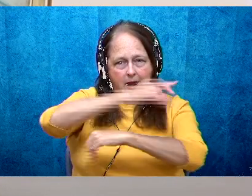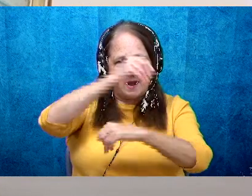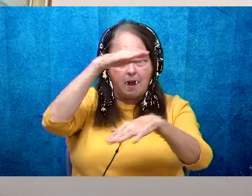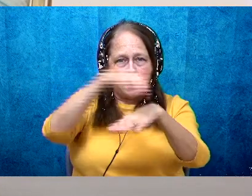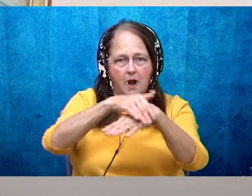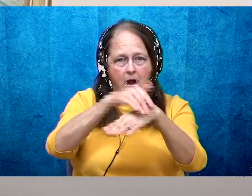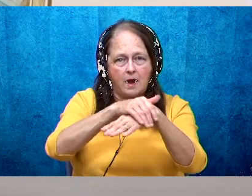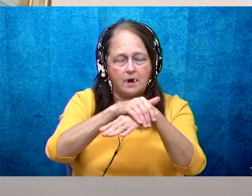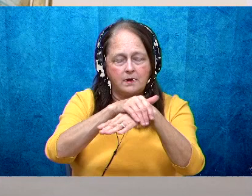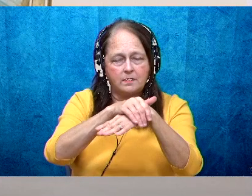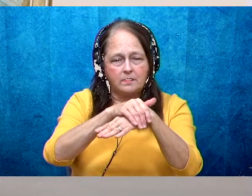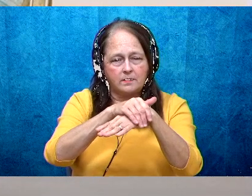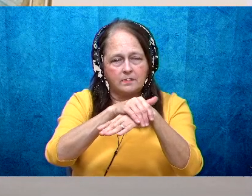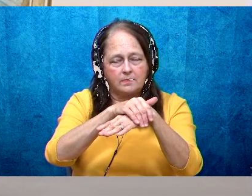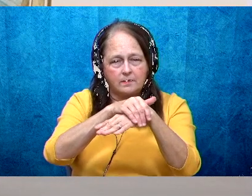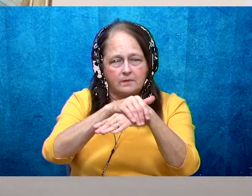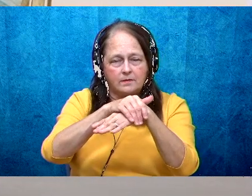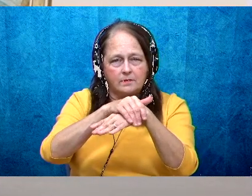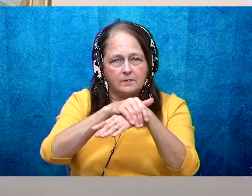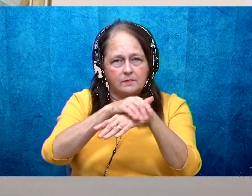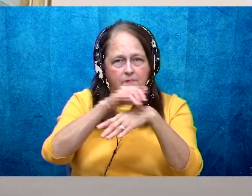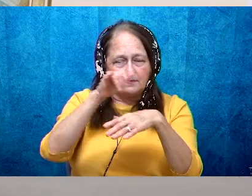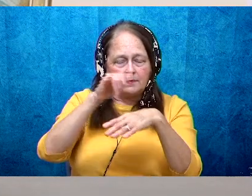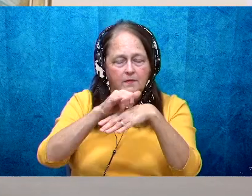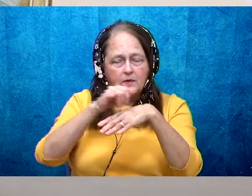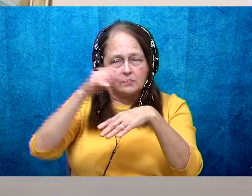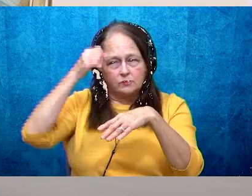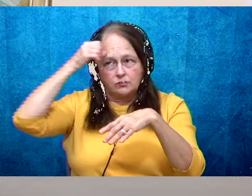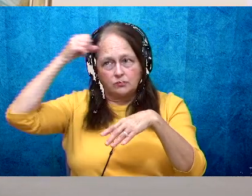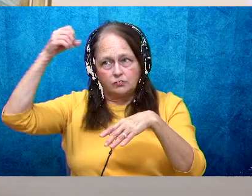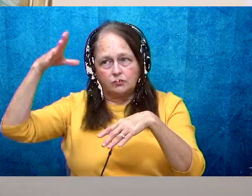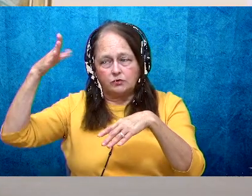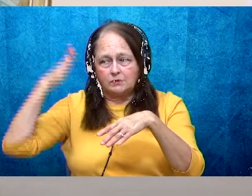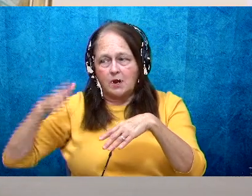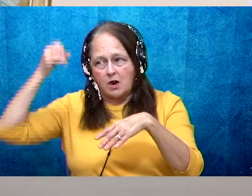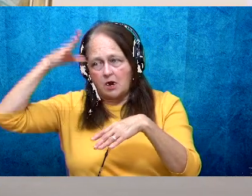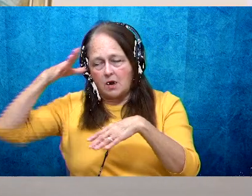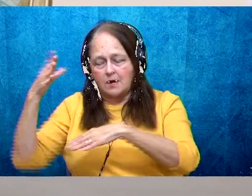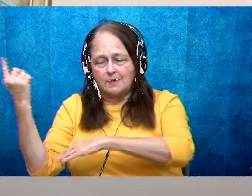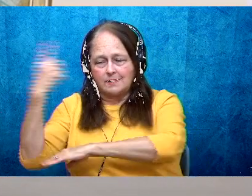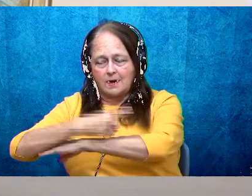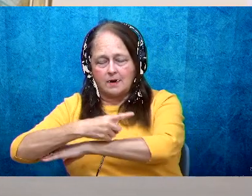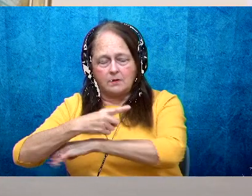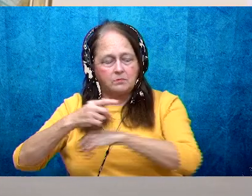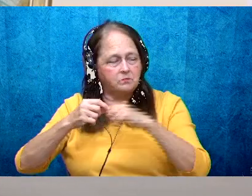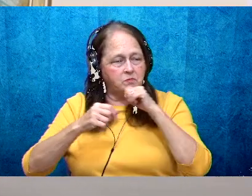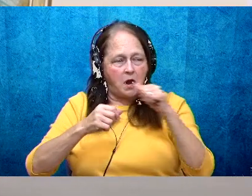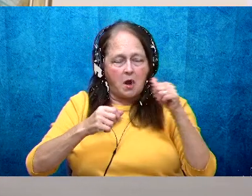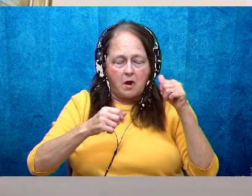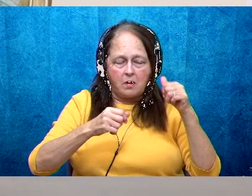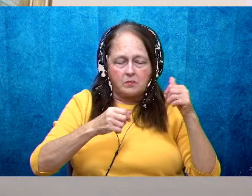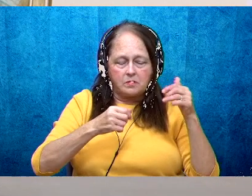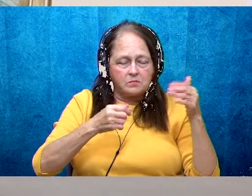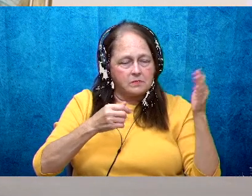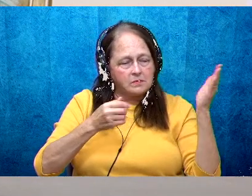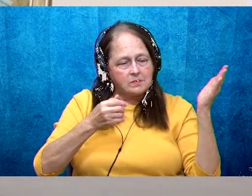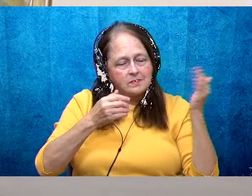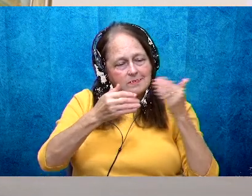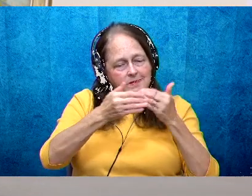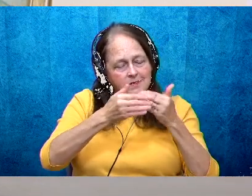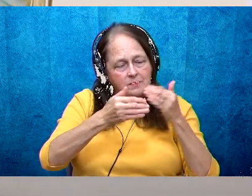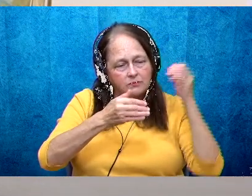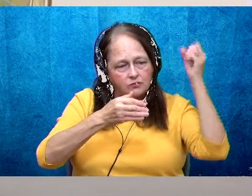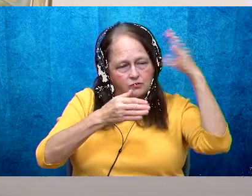Earth that's facing the sun would be experiencing day, and the side of the Earth that's not facing the sun would be experiencing night. And